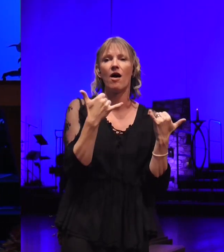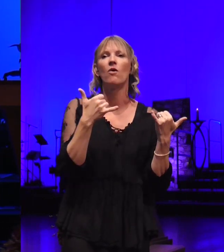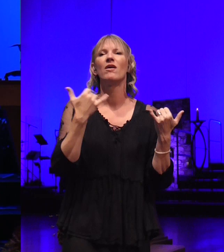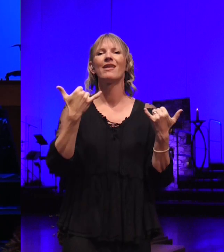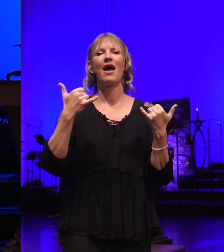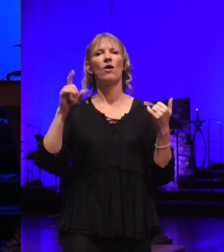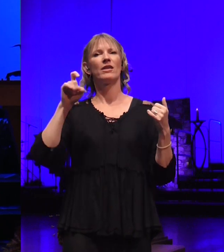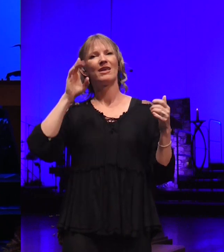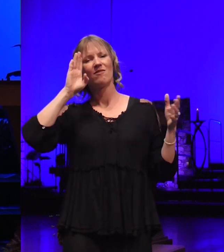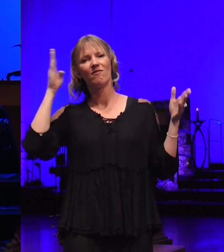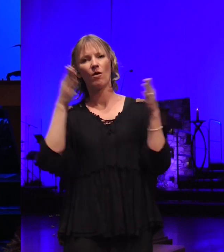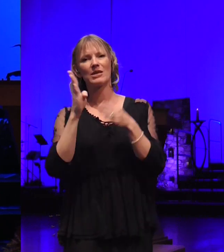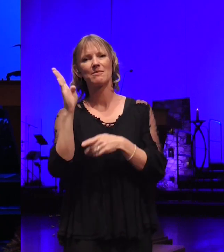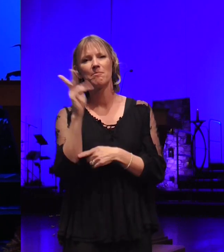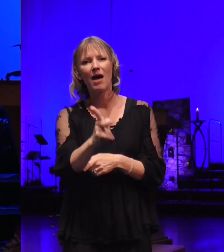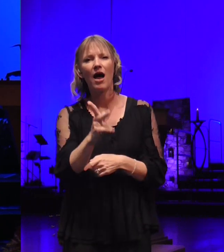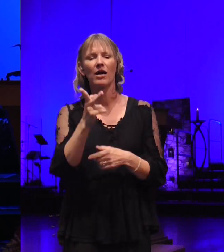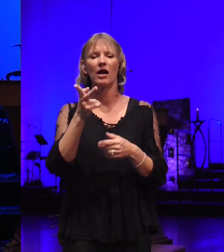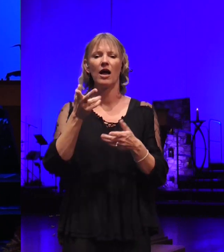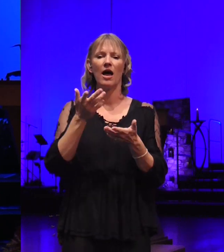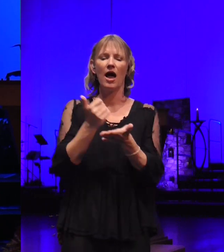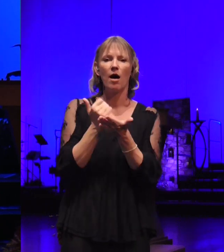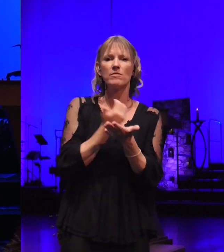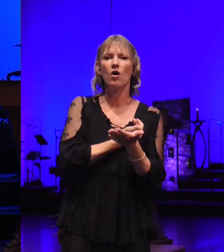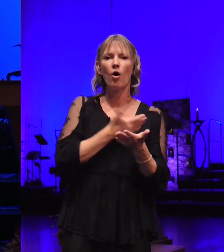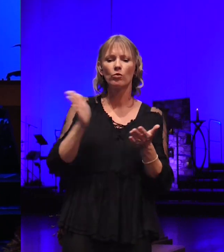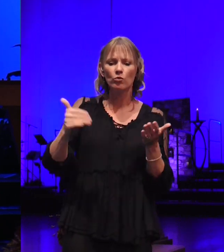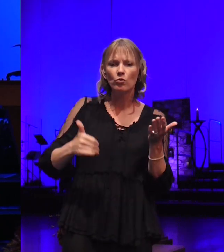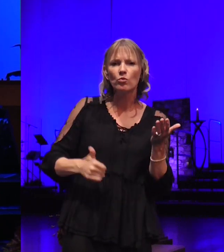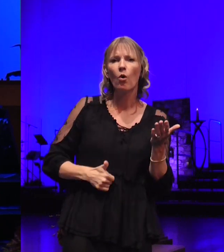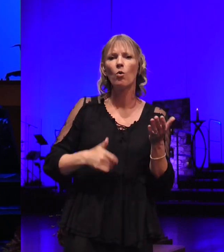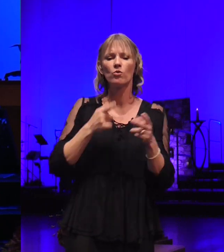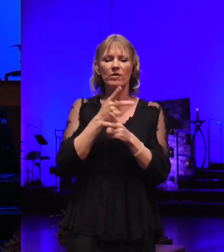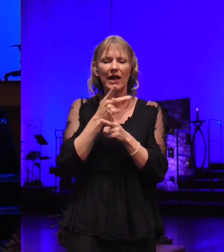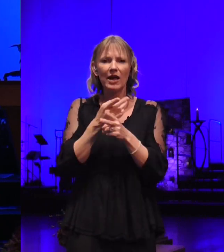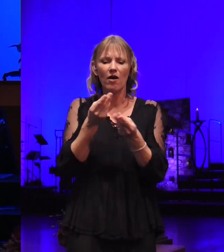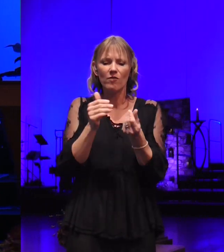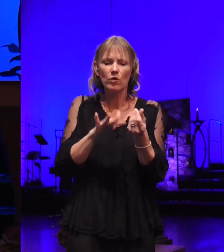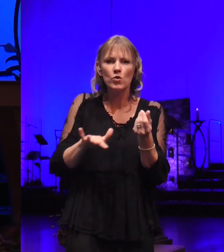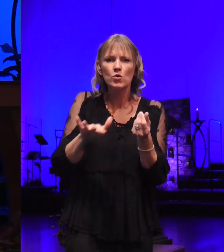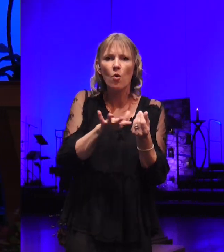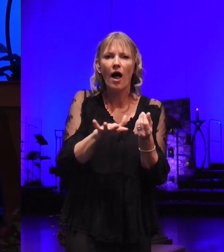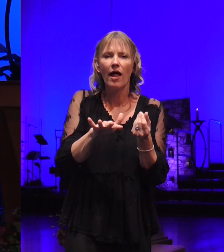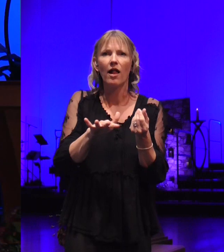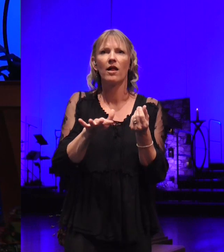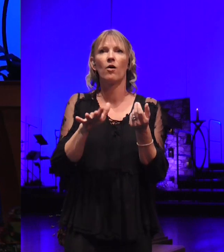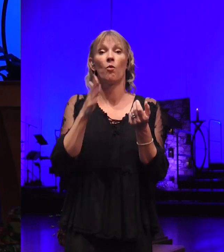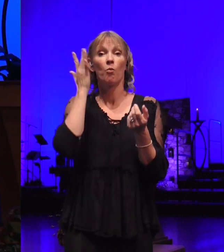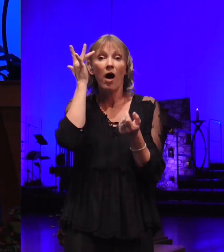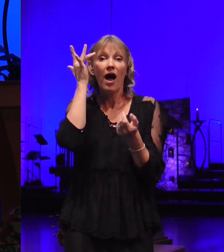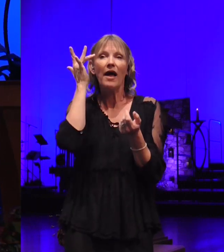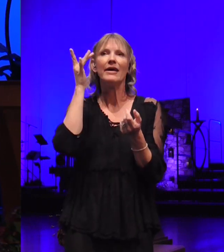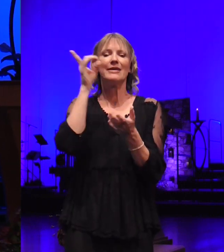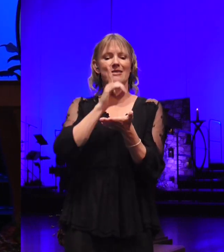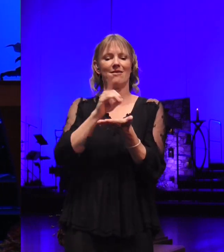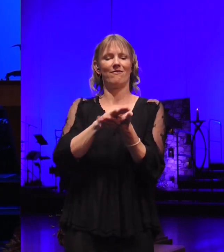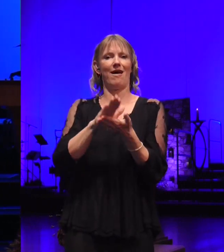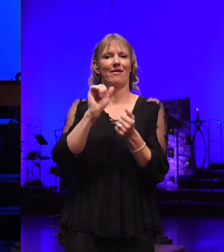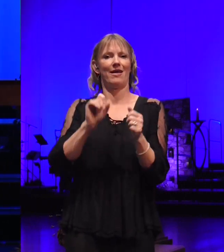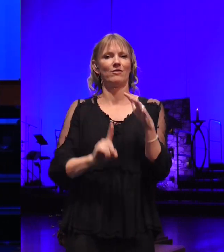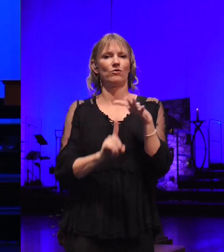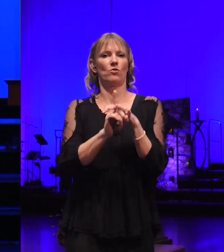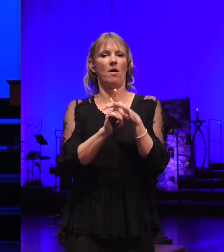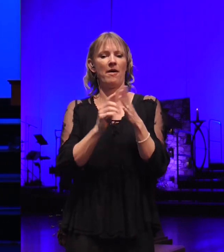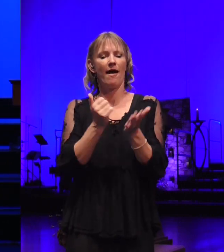feeds our soul and our heart, to nurture that soil around us so that the divine can come forward and help